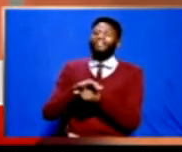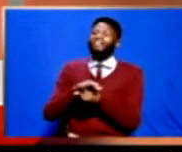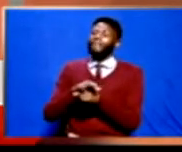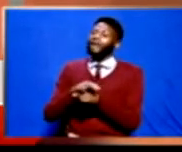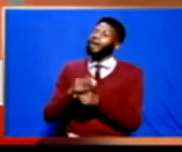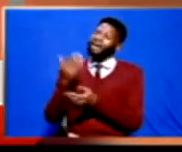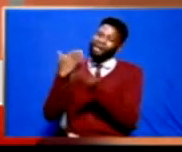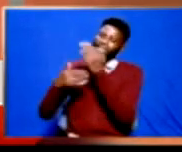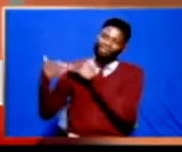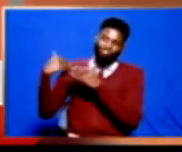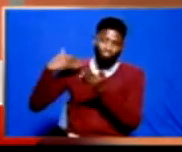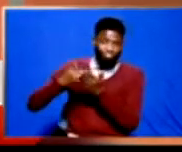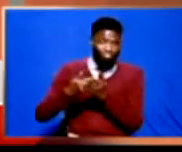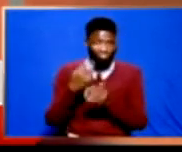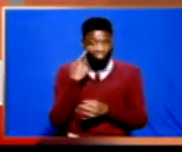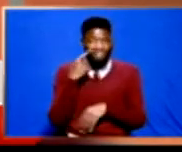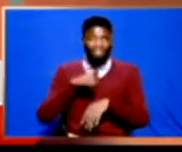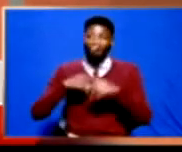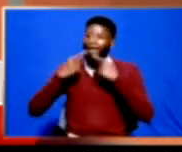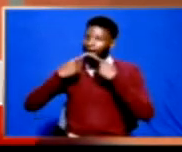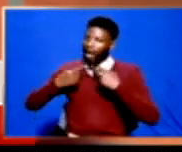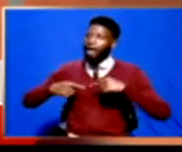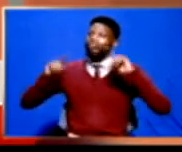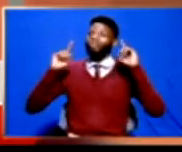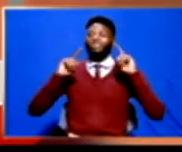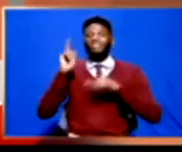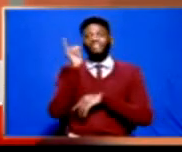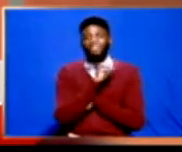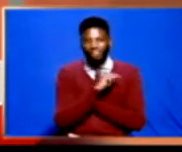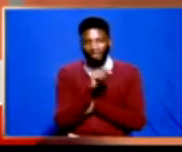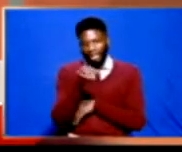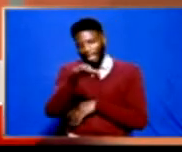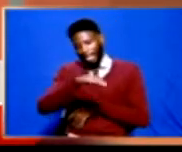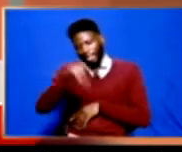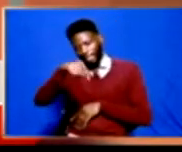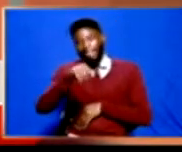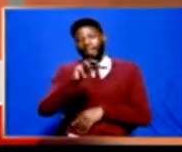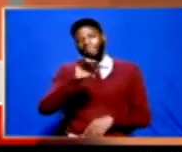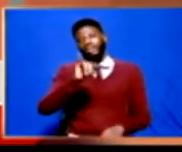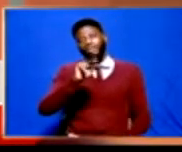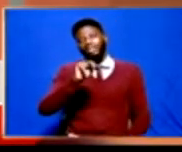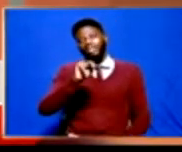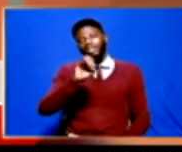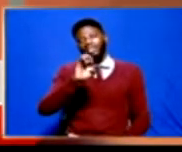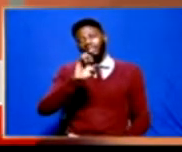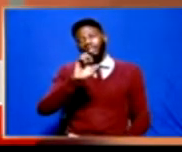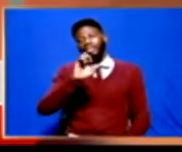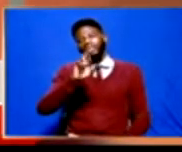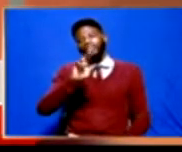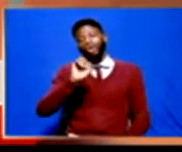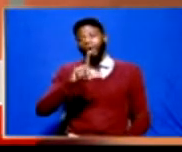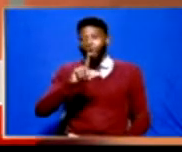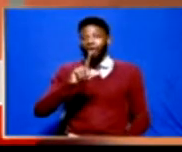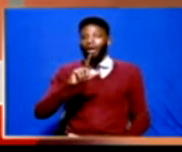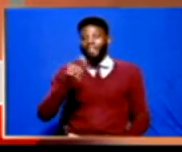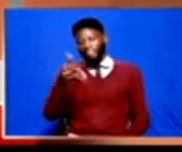that whenever an announcement of a potential mineral deposit being found, the level of excitement and the level of